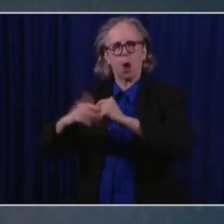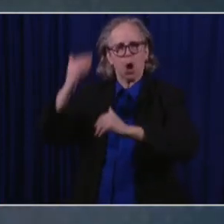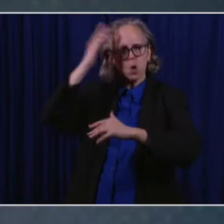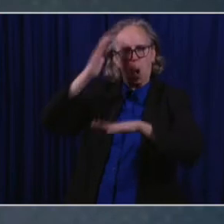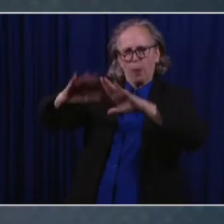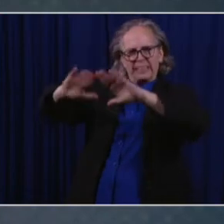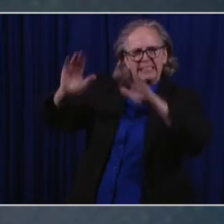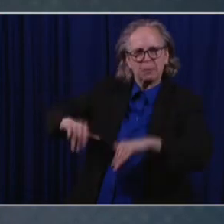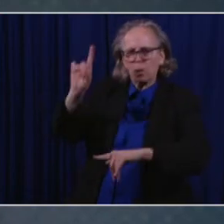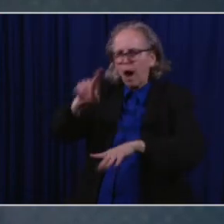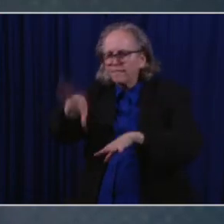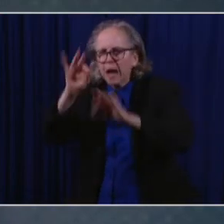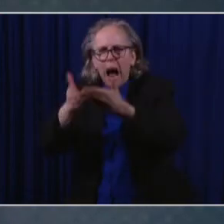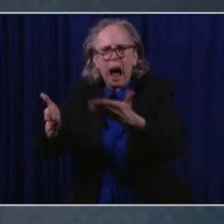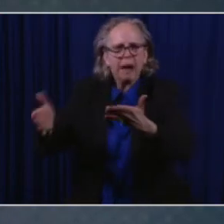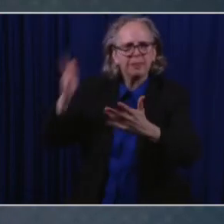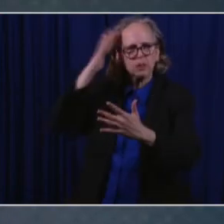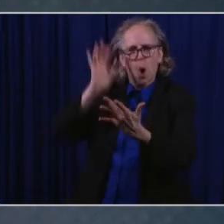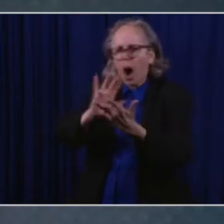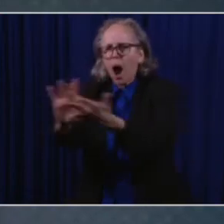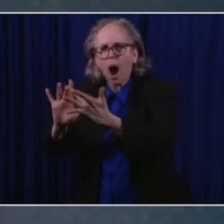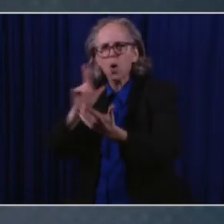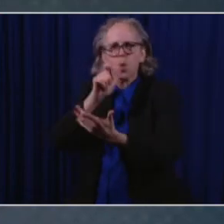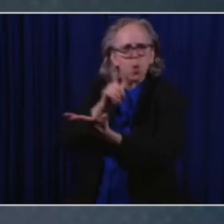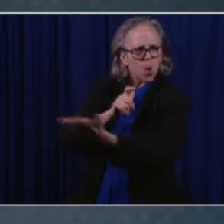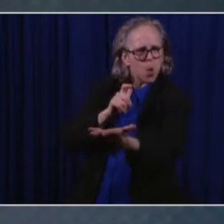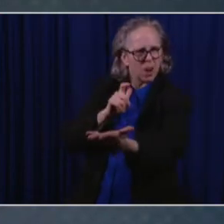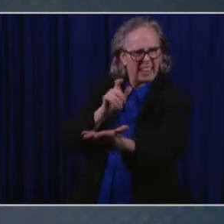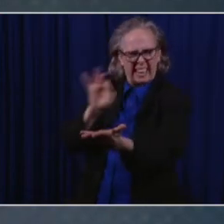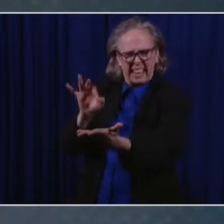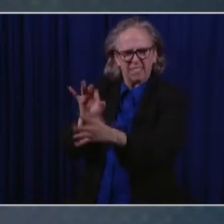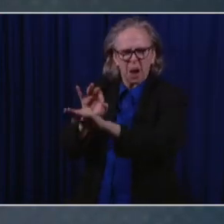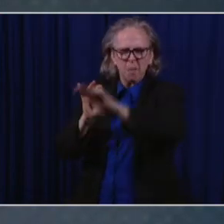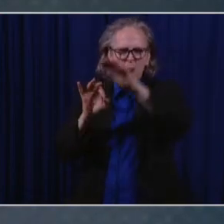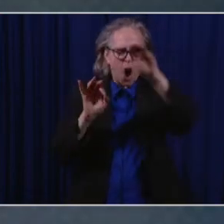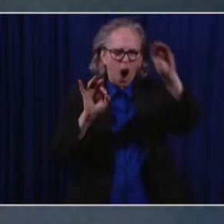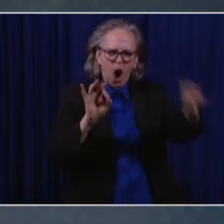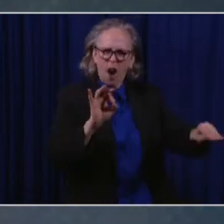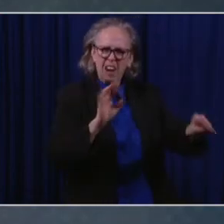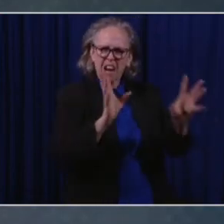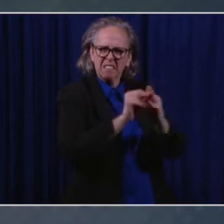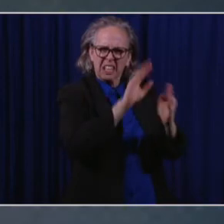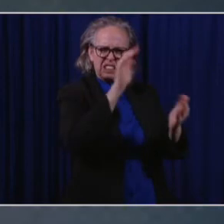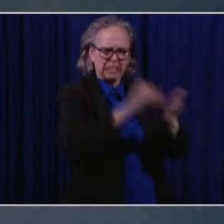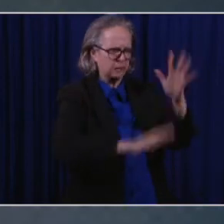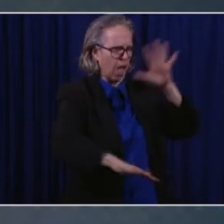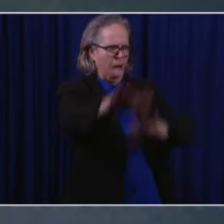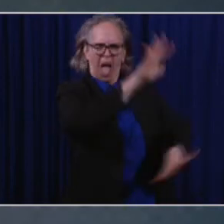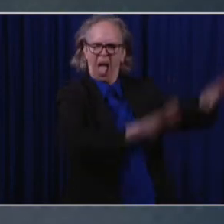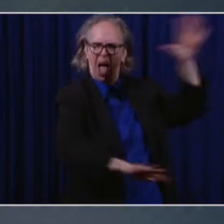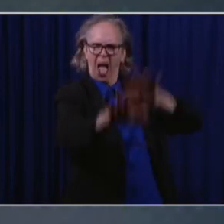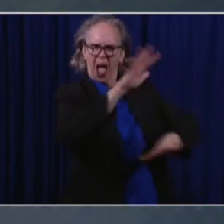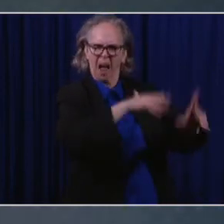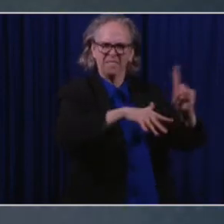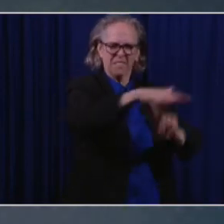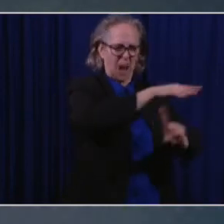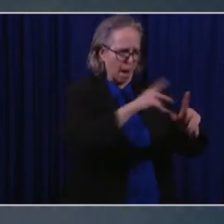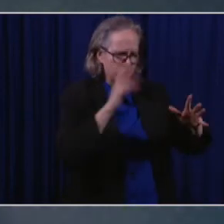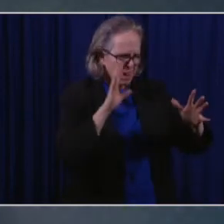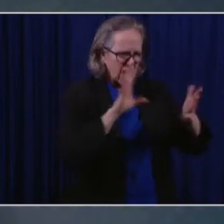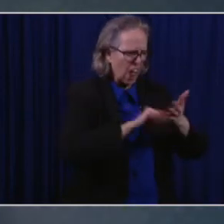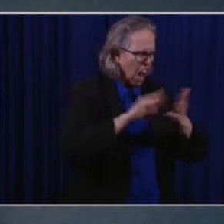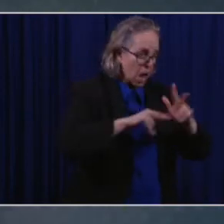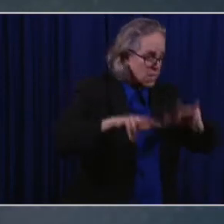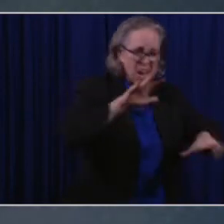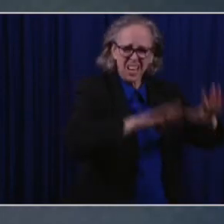environment, the care becomes much less efficient. So we had the whole hospital, which was the medical education campus, beautiful